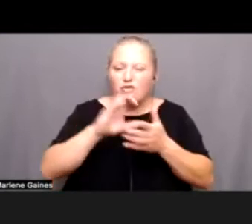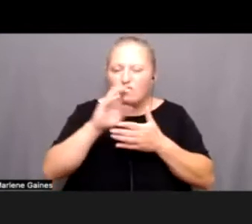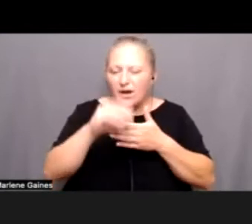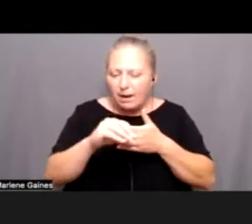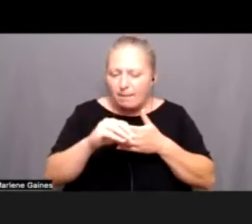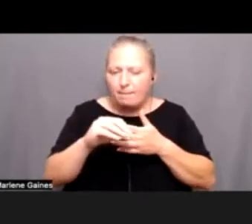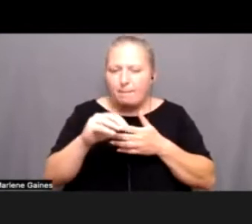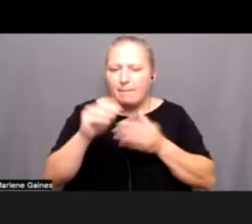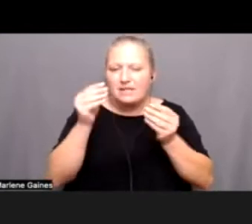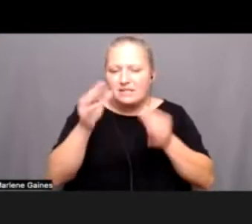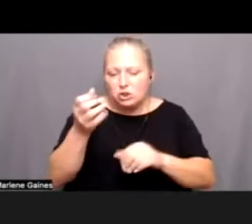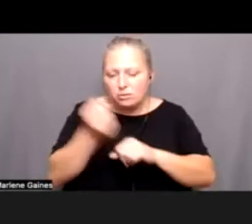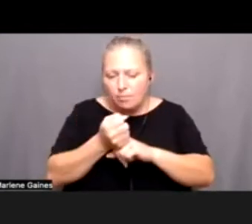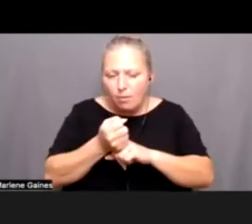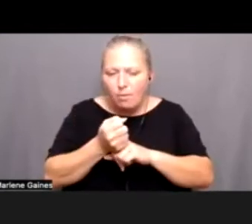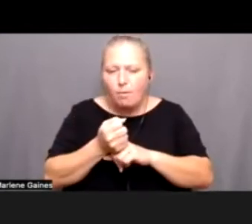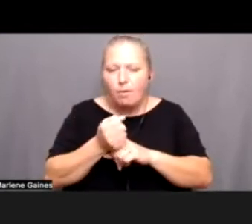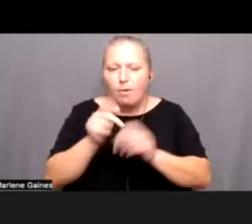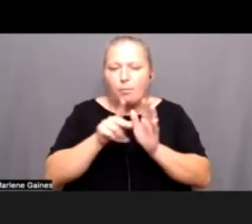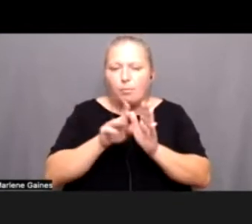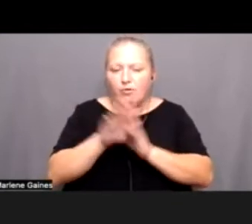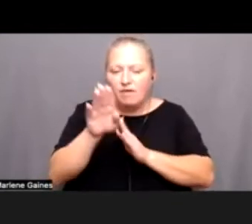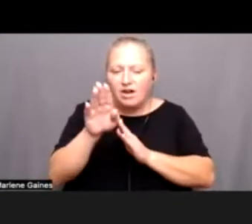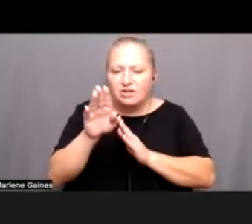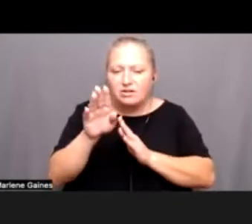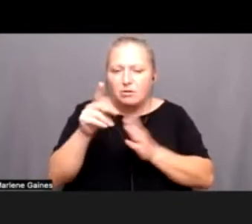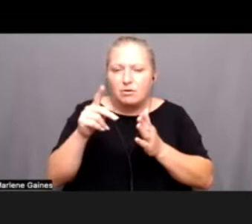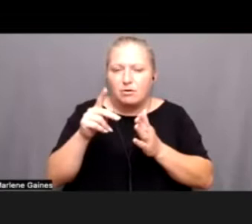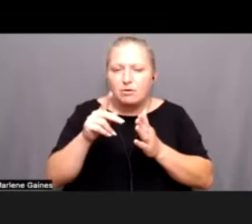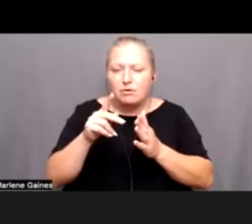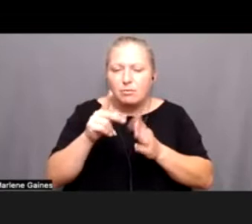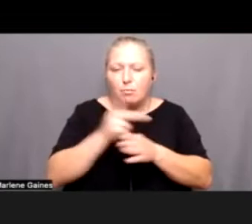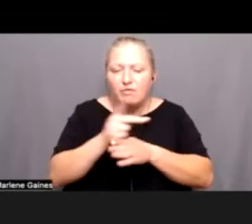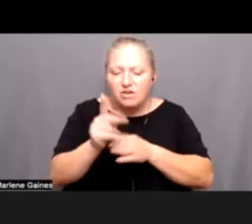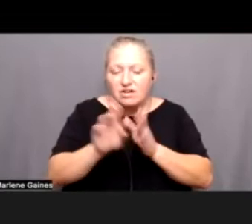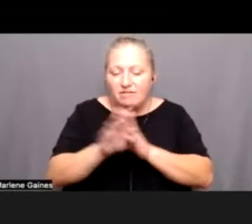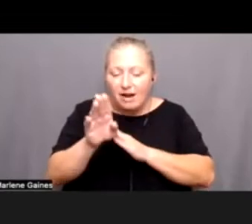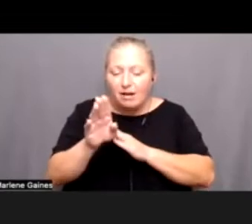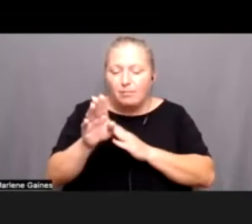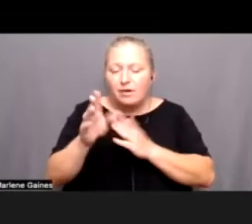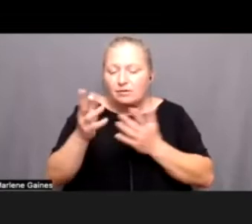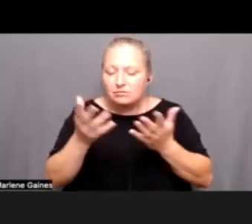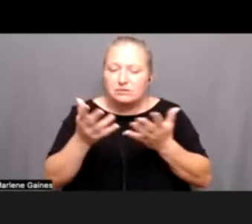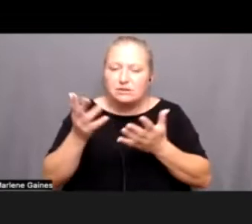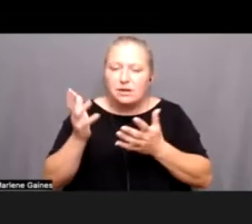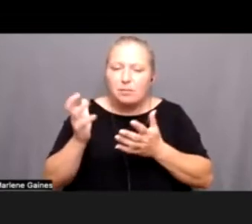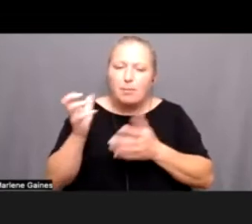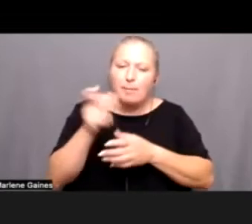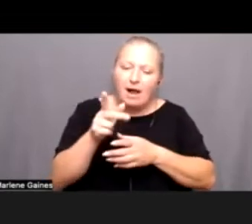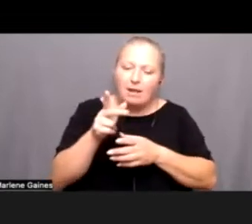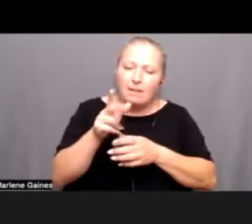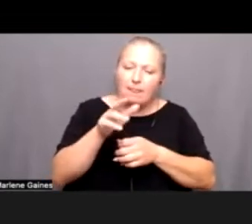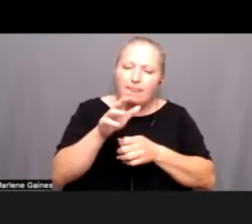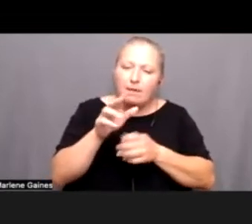curriculum, teacher support, professional development, kind of those pieces that were raised, and kind of bringing back an overview of kind